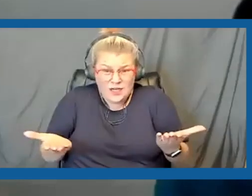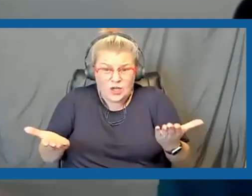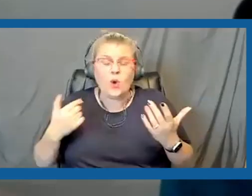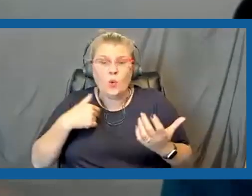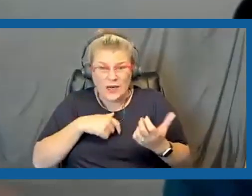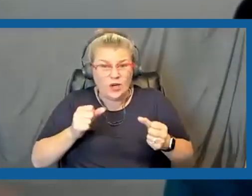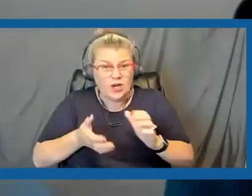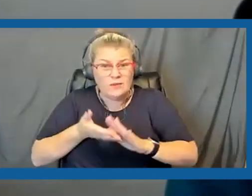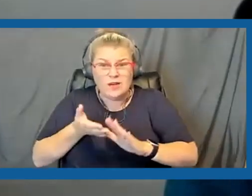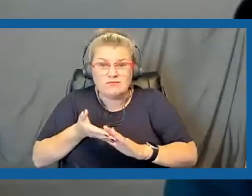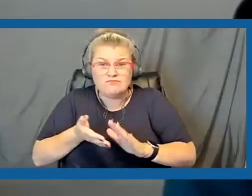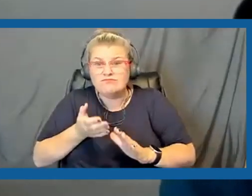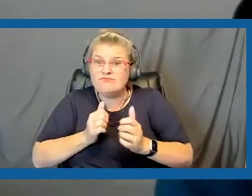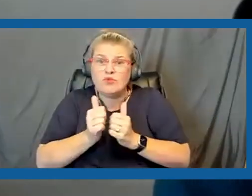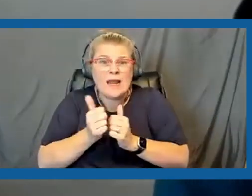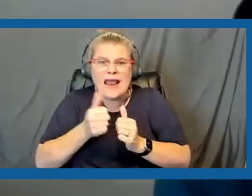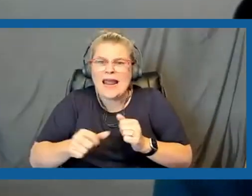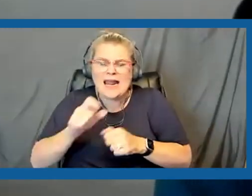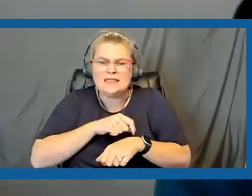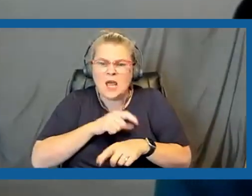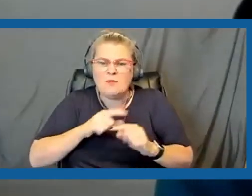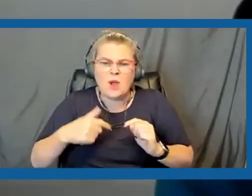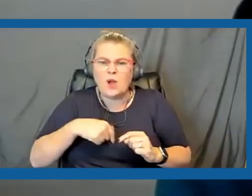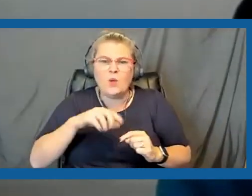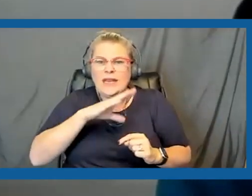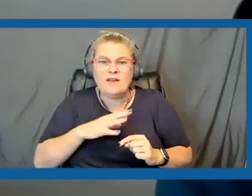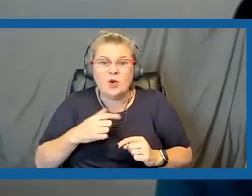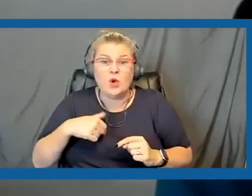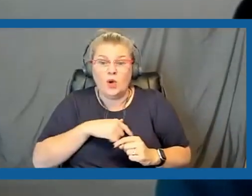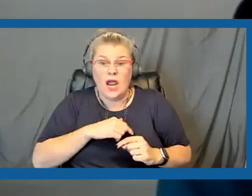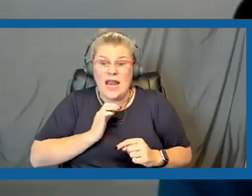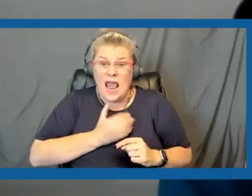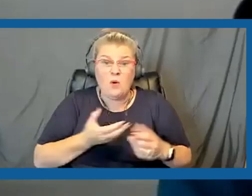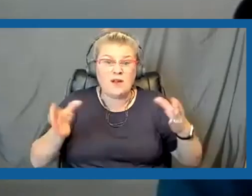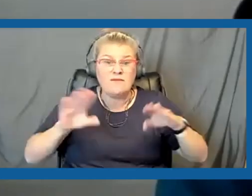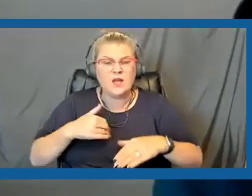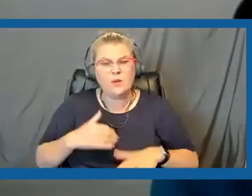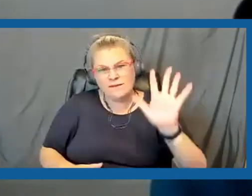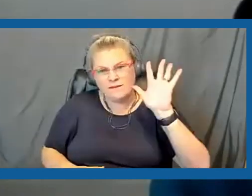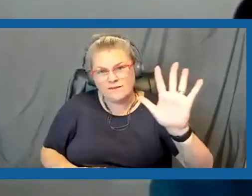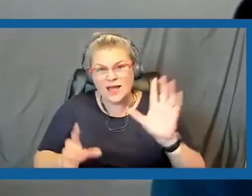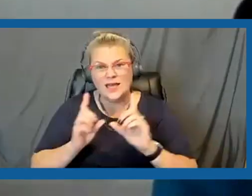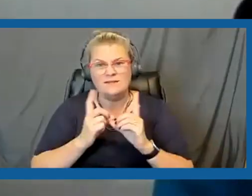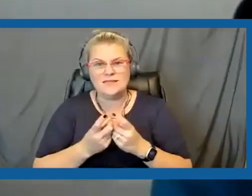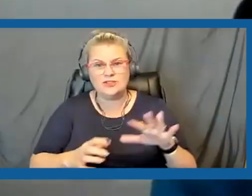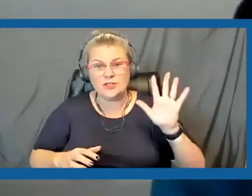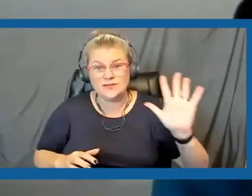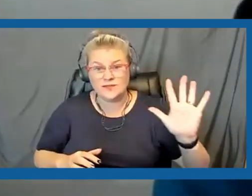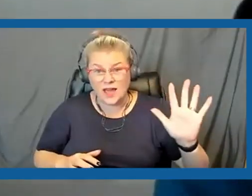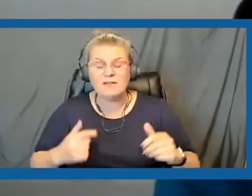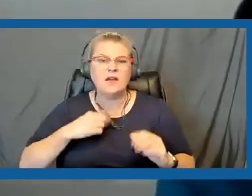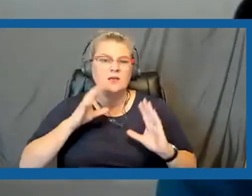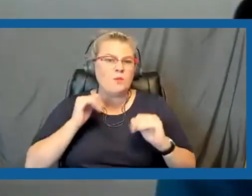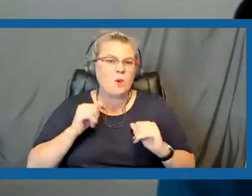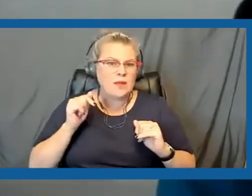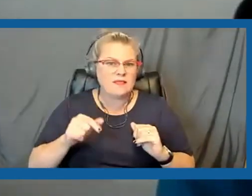been running anytime, but we never did. There's 5 tribes in the Owens Valley, 5 districts. I'm hoping that